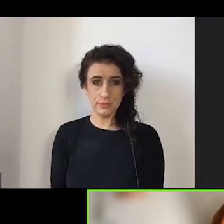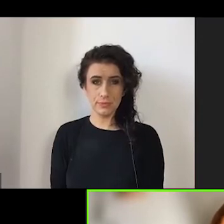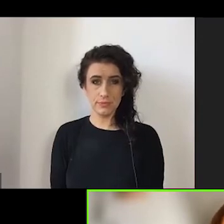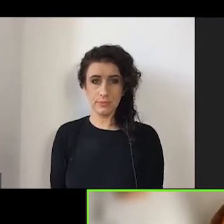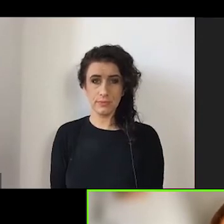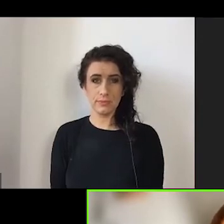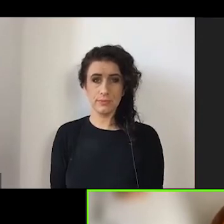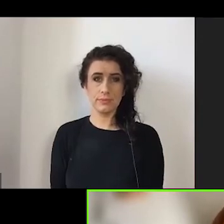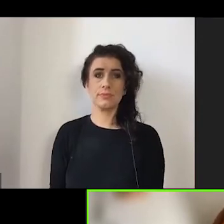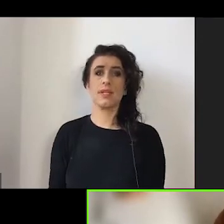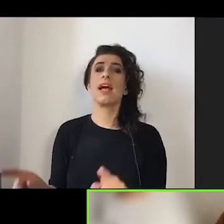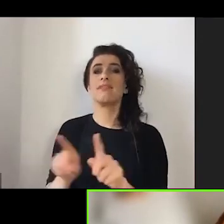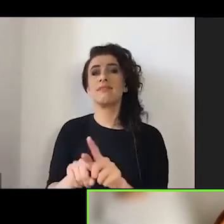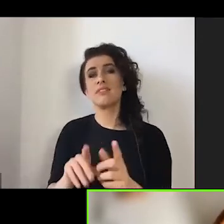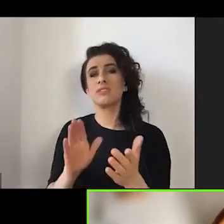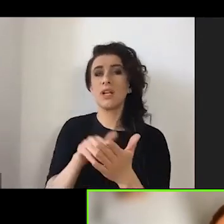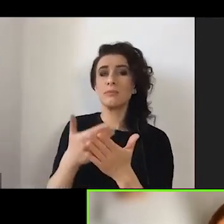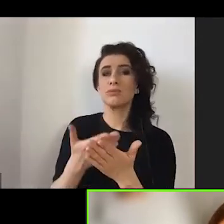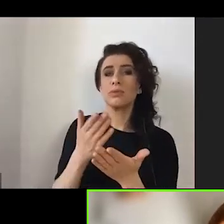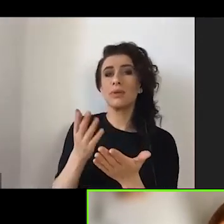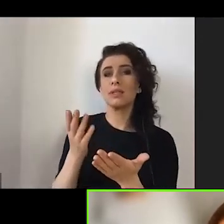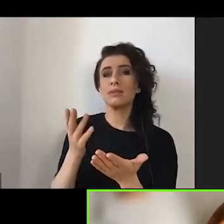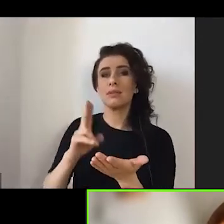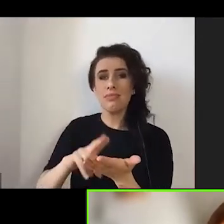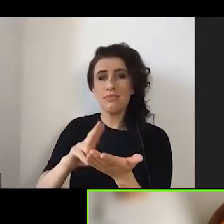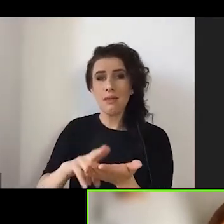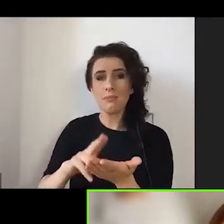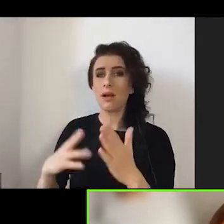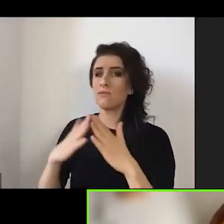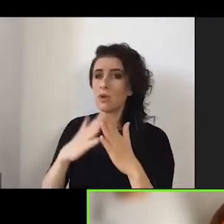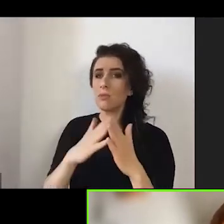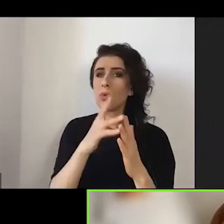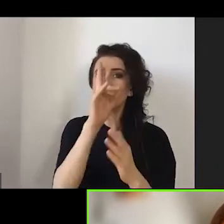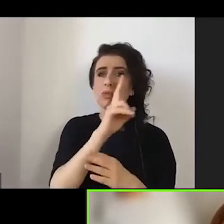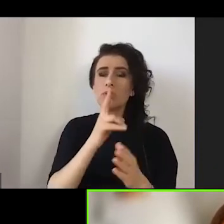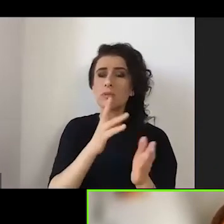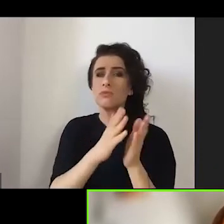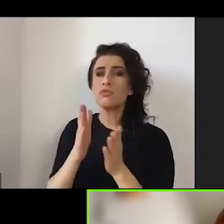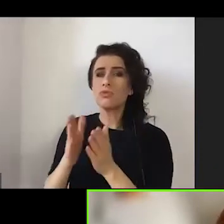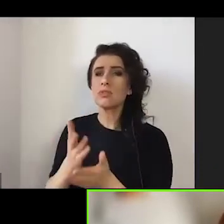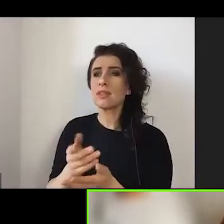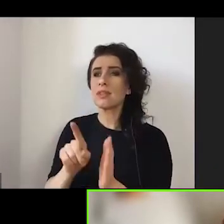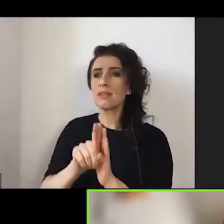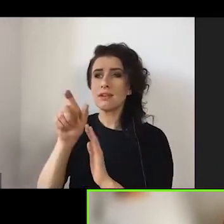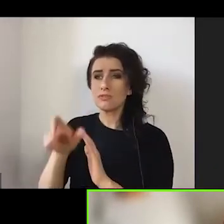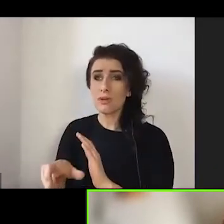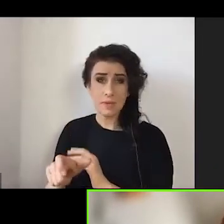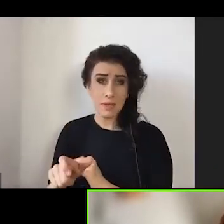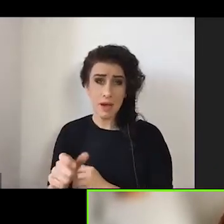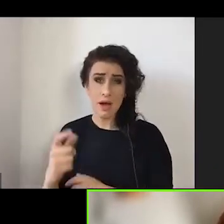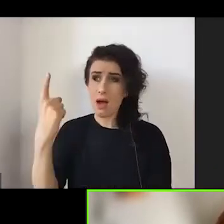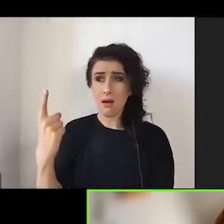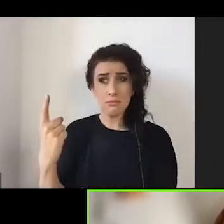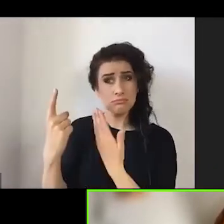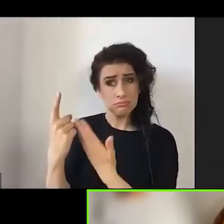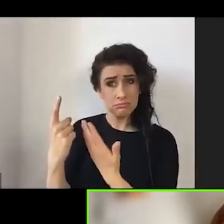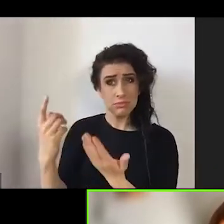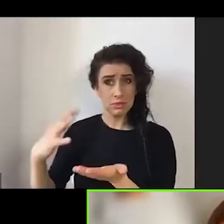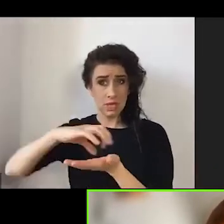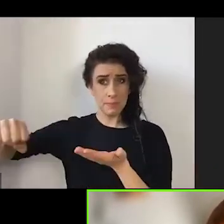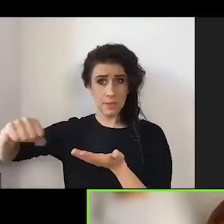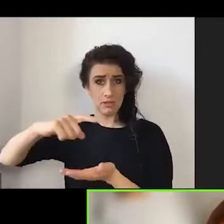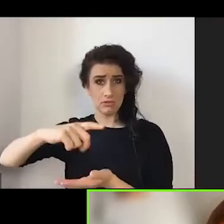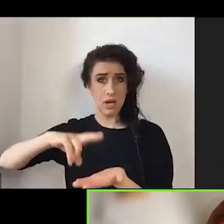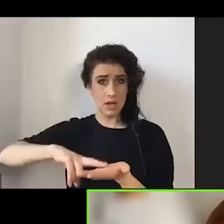So they kind of awake. It's like, oh yeah, that's true. So that's the first point of